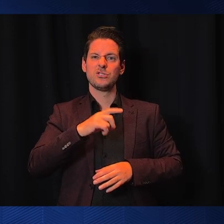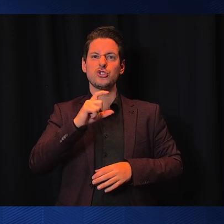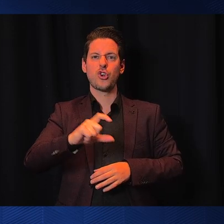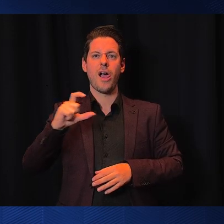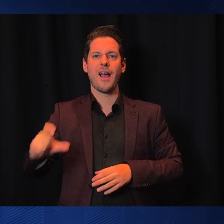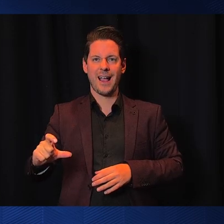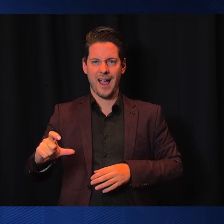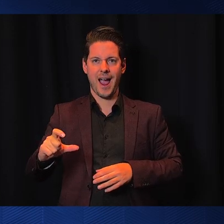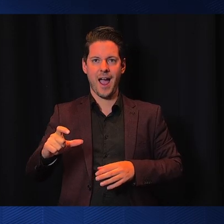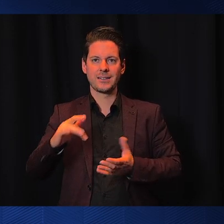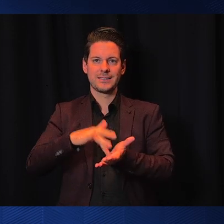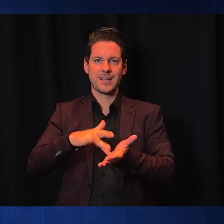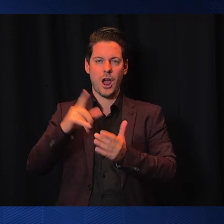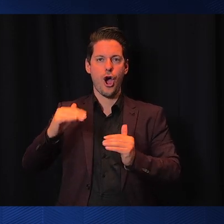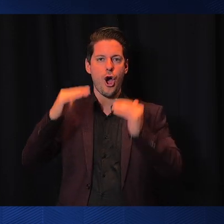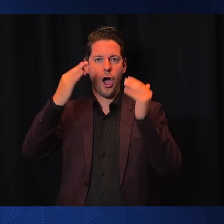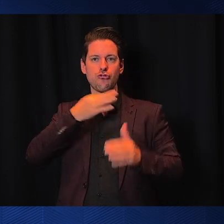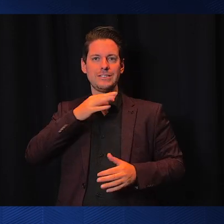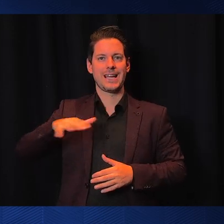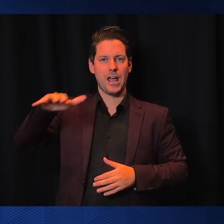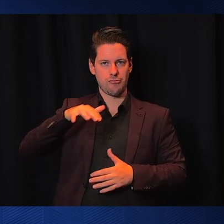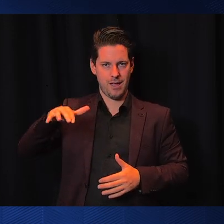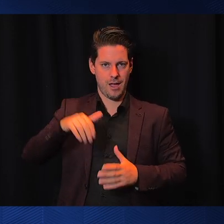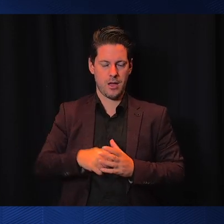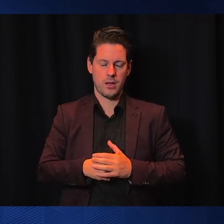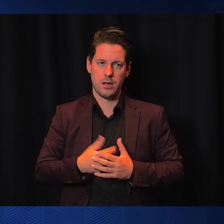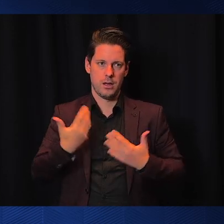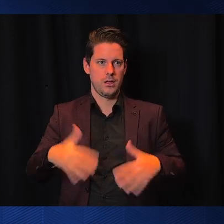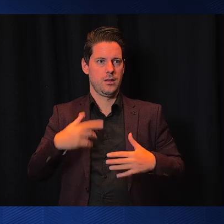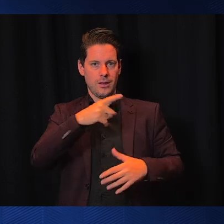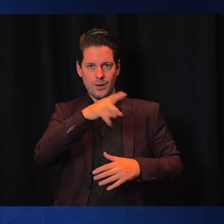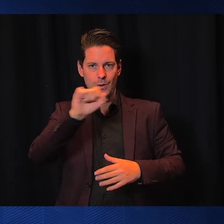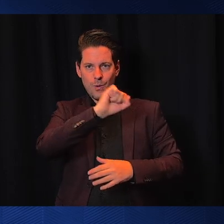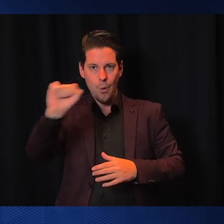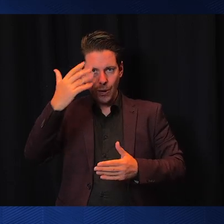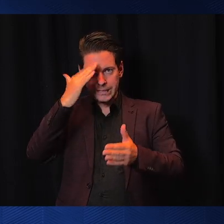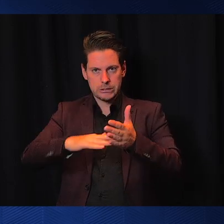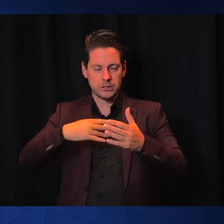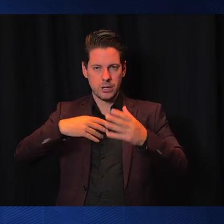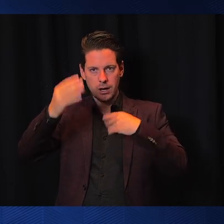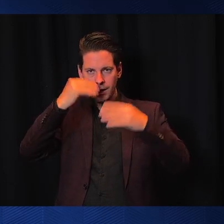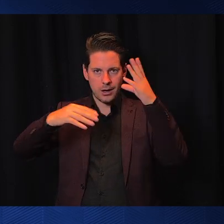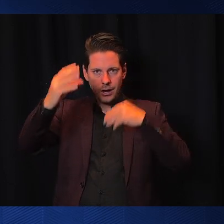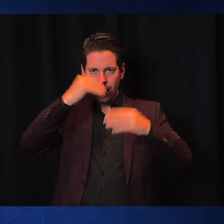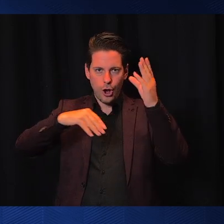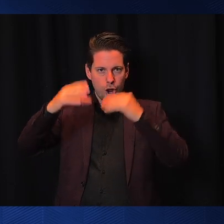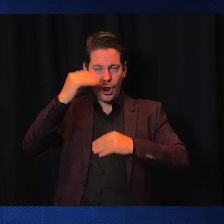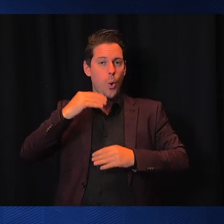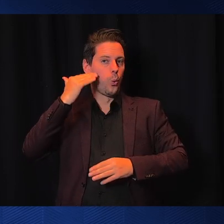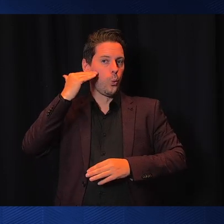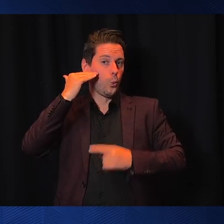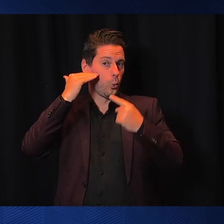a high-risk area. And we have so much to learn from you in your experience from women taking care